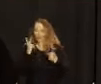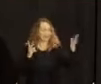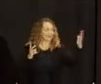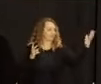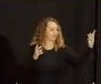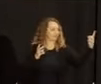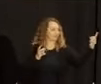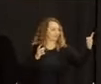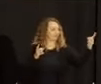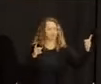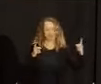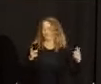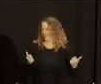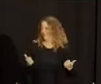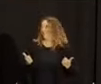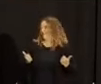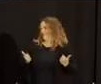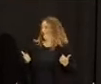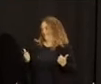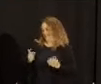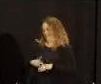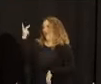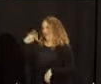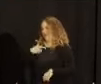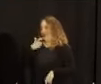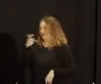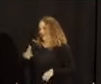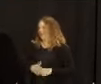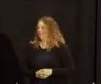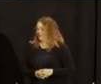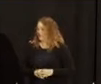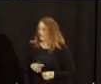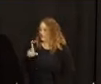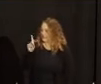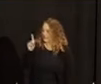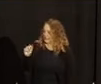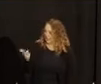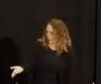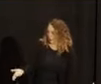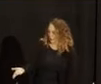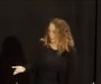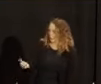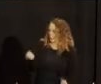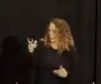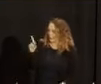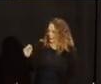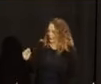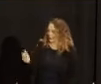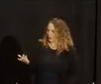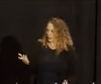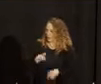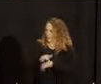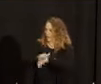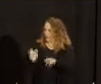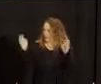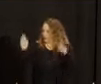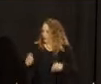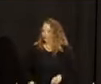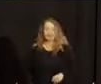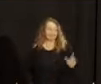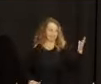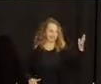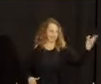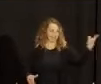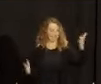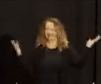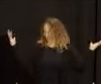Twice. Right? There's a disabled spider. There's a disabled spider. Right. There are multiple disabled spiders. Multiple disabled spiders in a